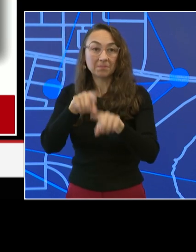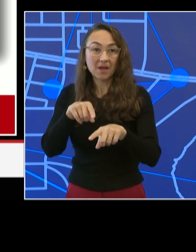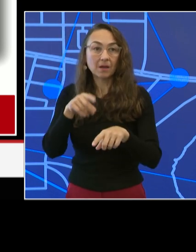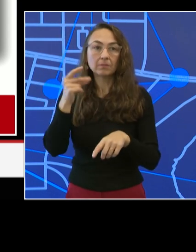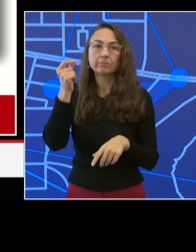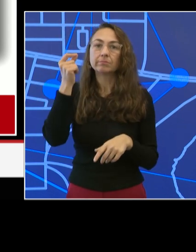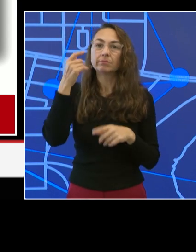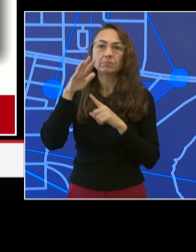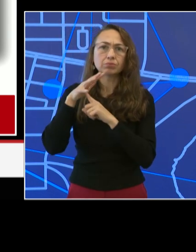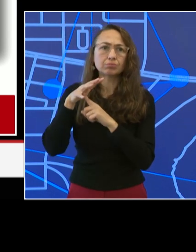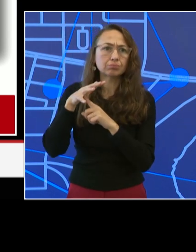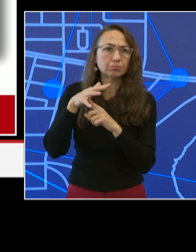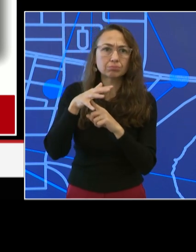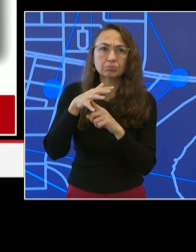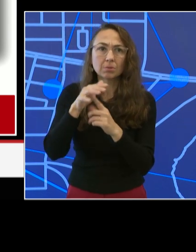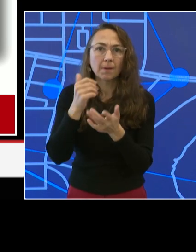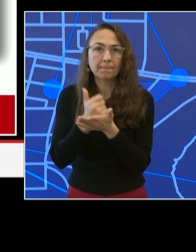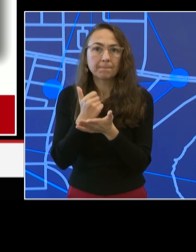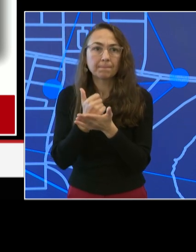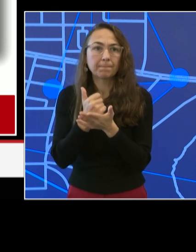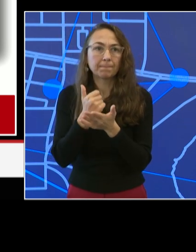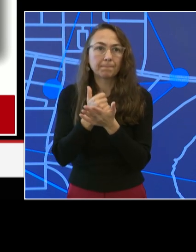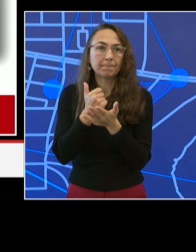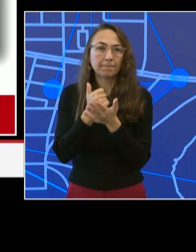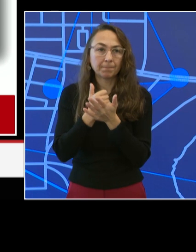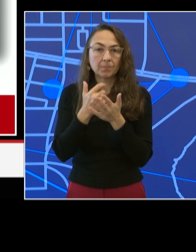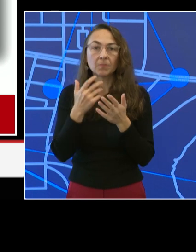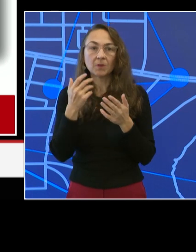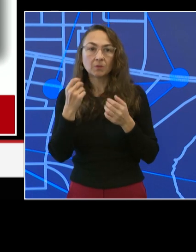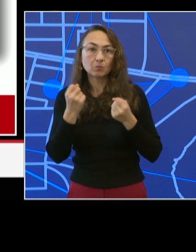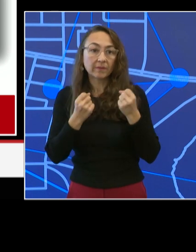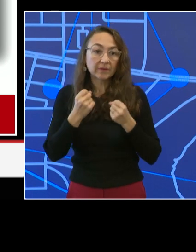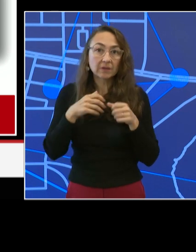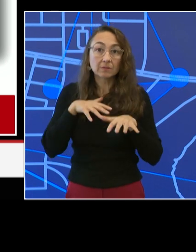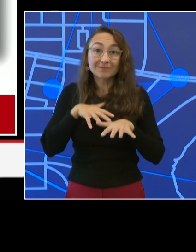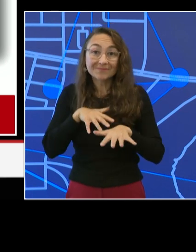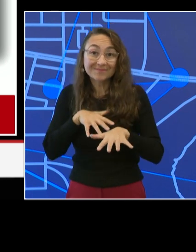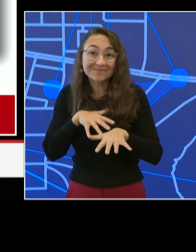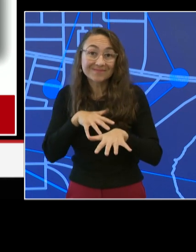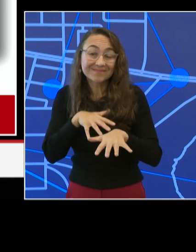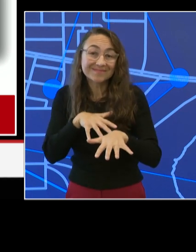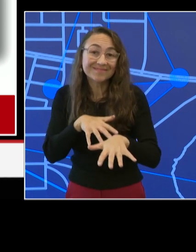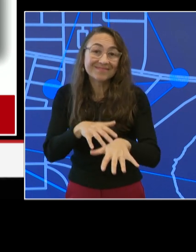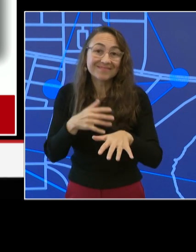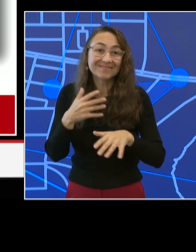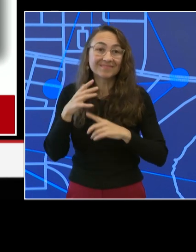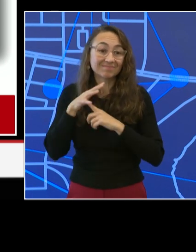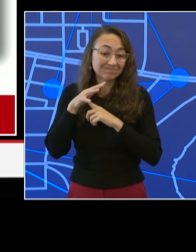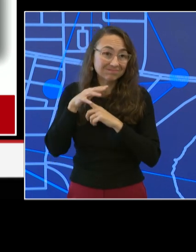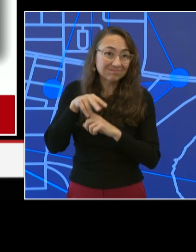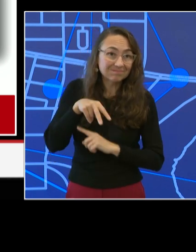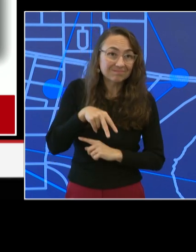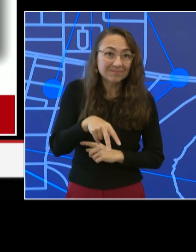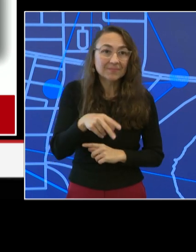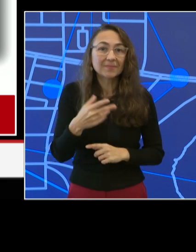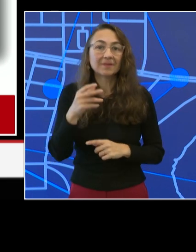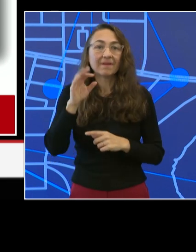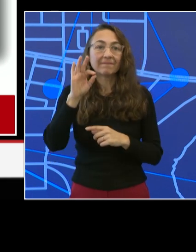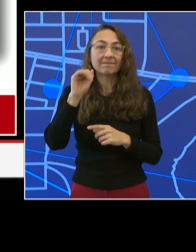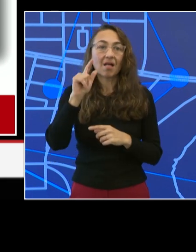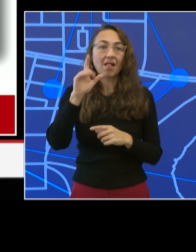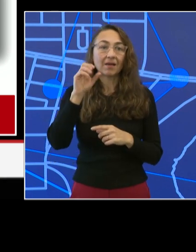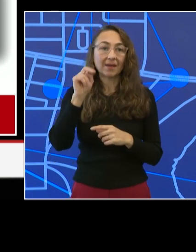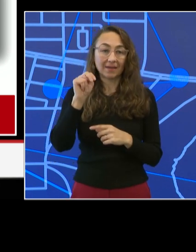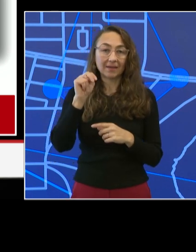and assisted in more than 160 arrests across the city. Just last week, Falcon tracked a vehicle that had been carjacked